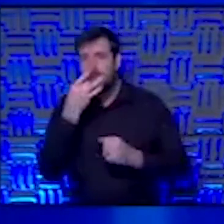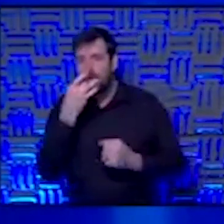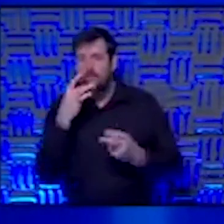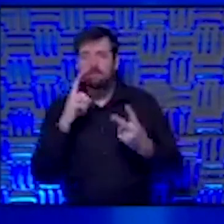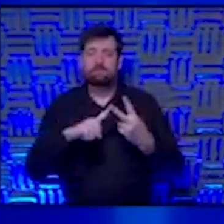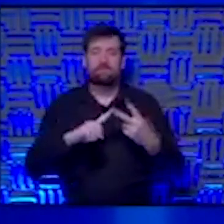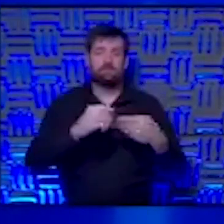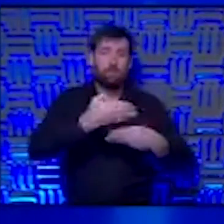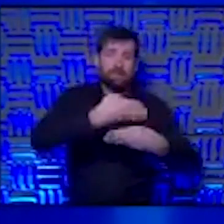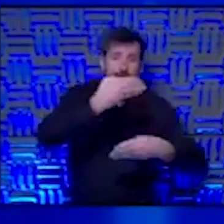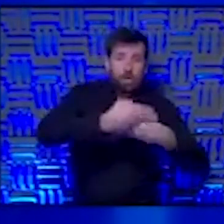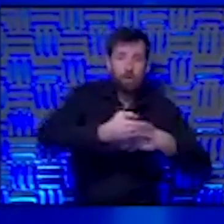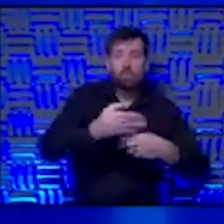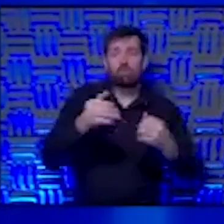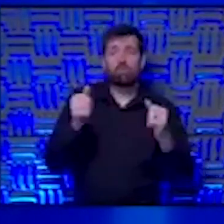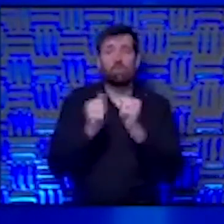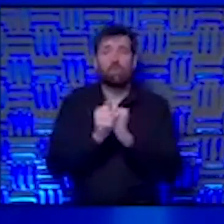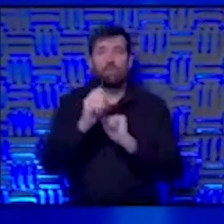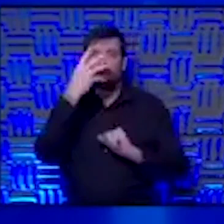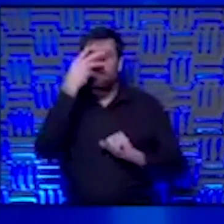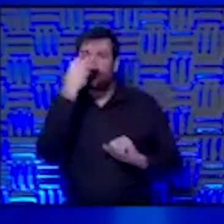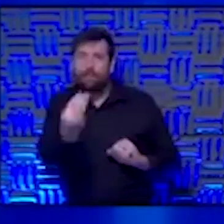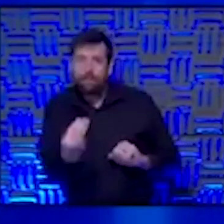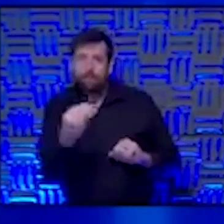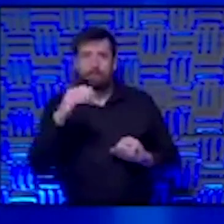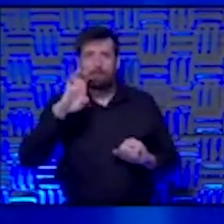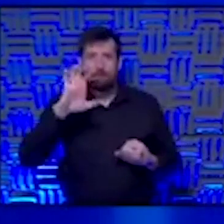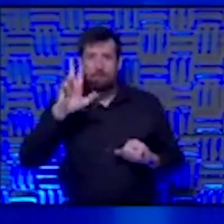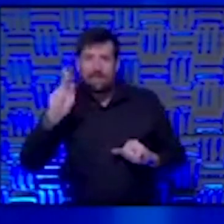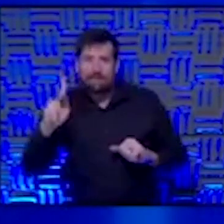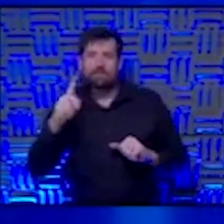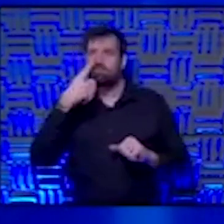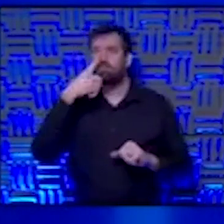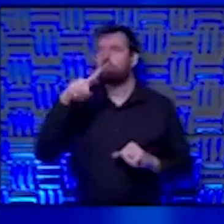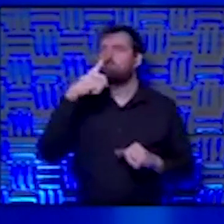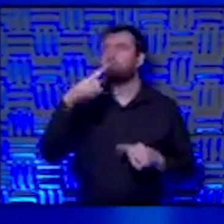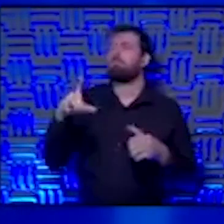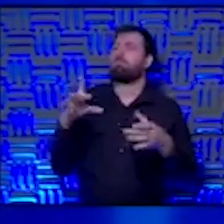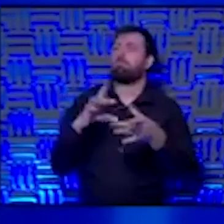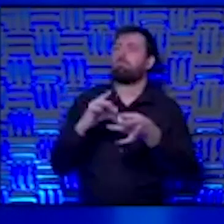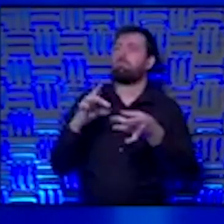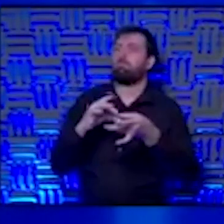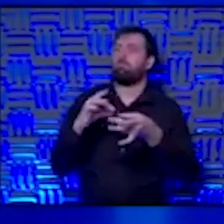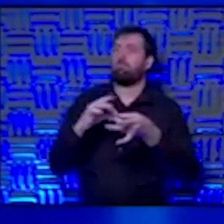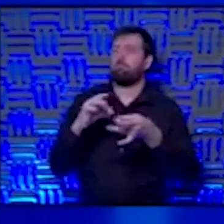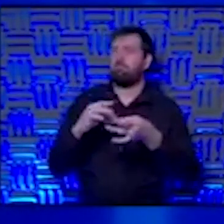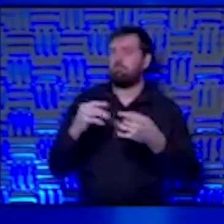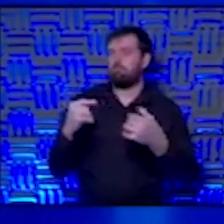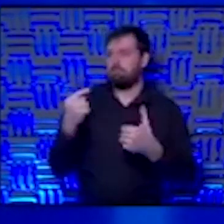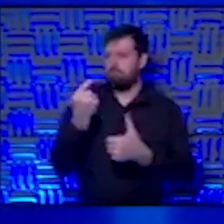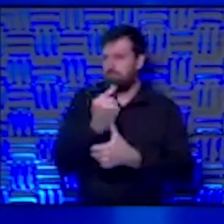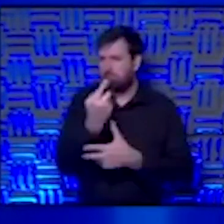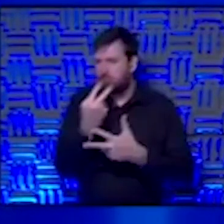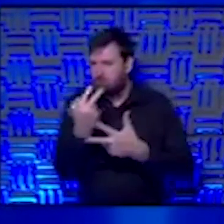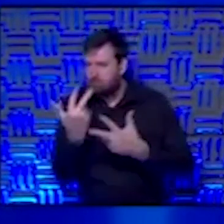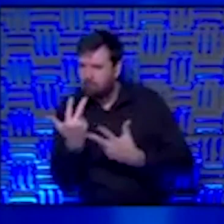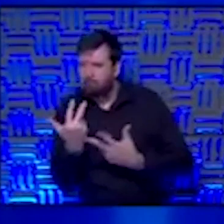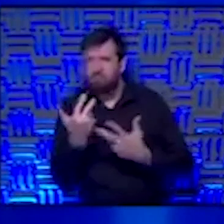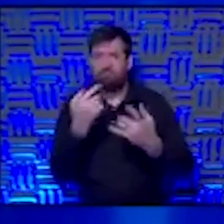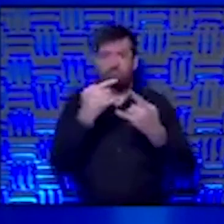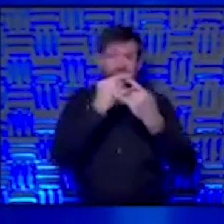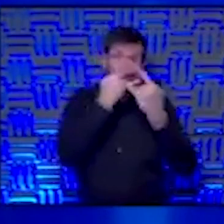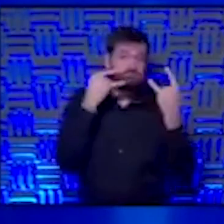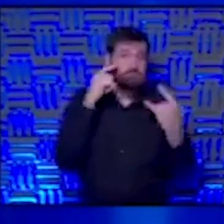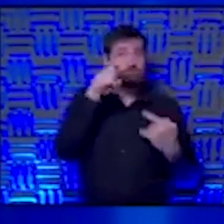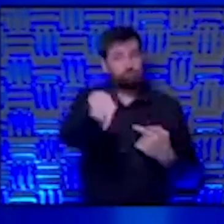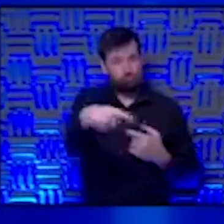windows, with beaks, and all sorts of things. So I was just wondering if you guys could give a quick 1 or 2, 3 things that a face mask should include to